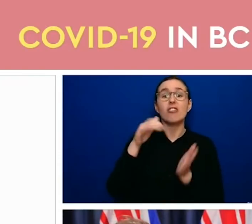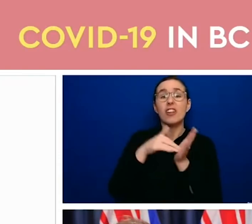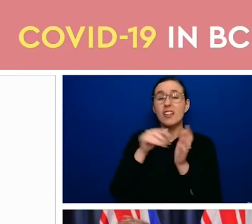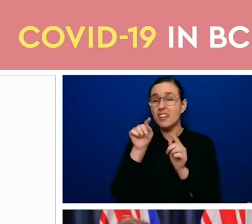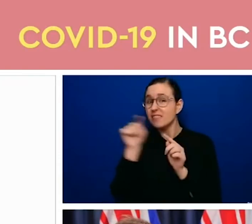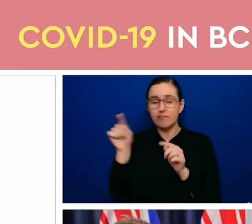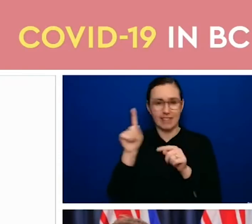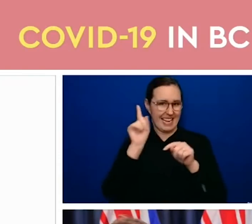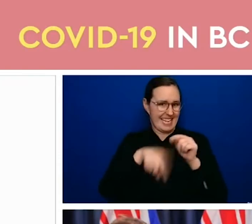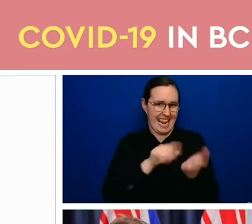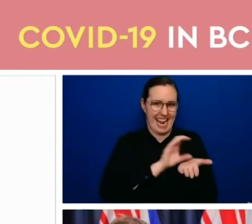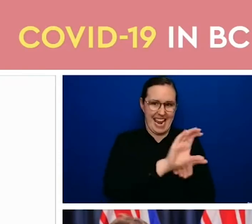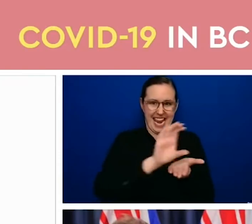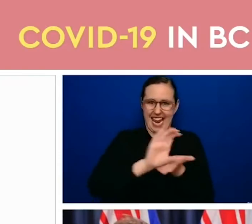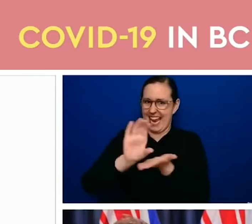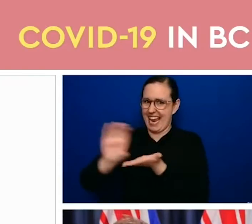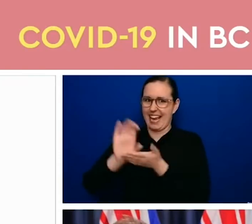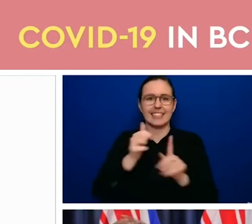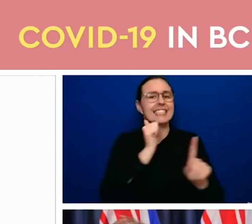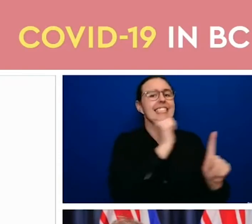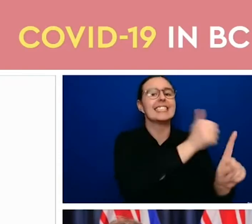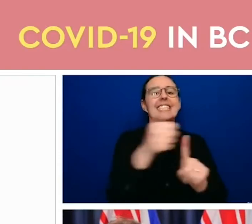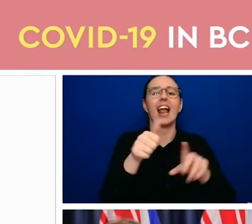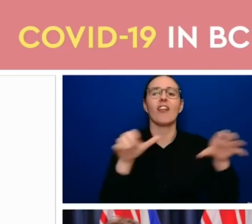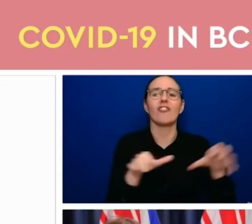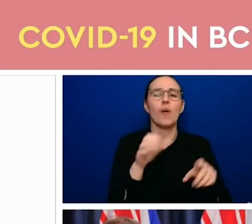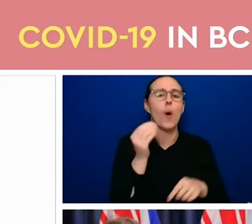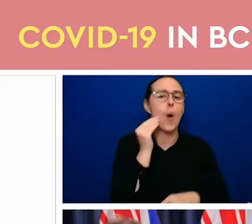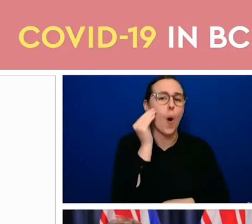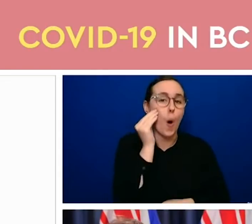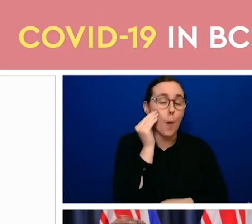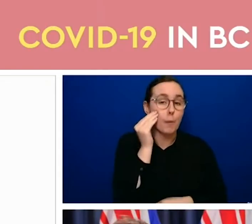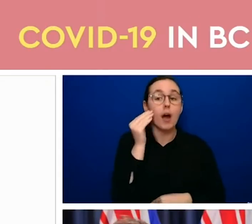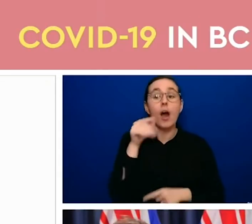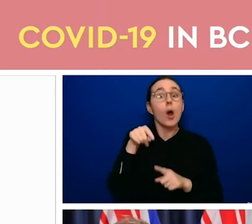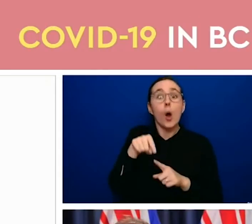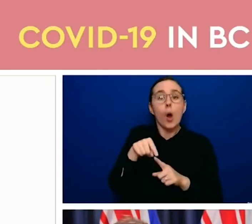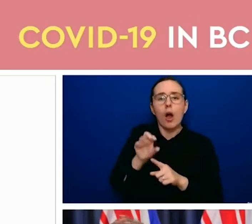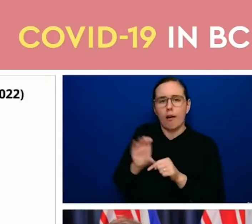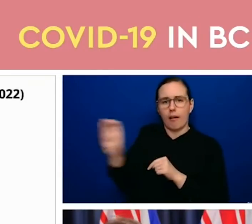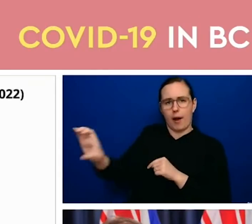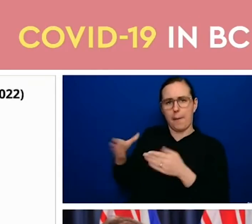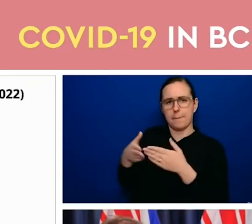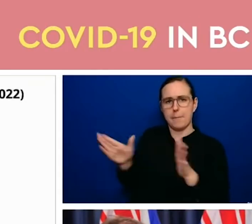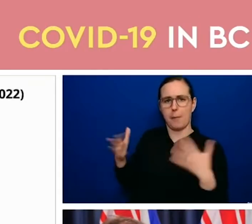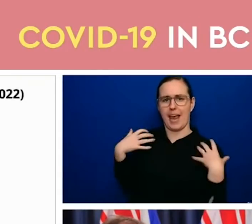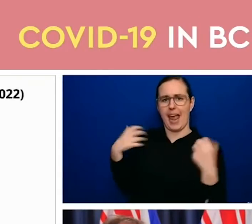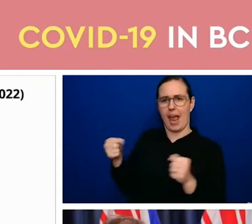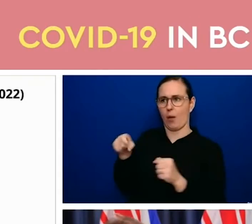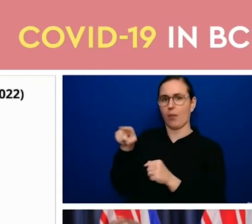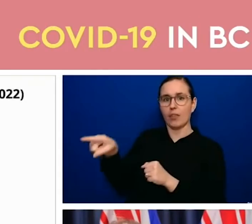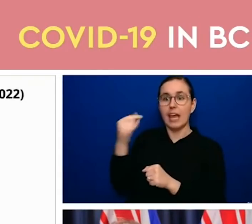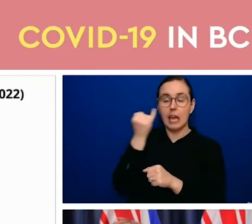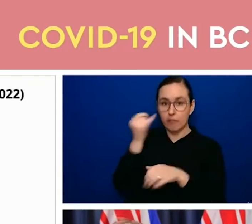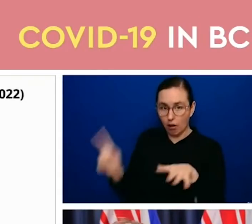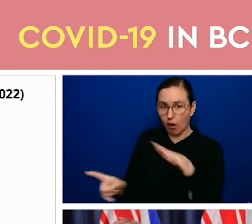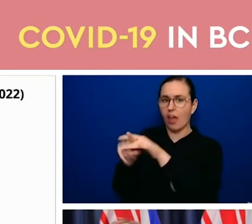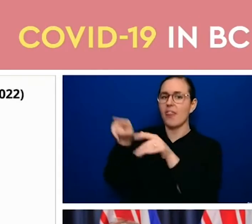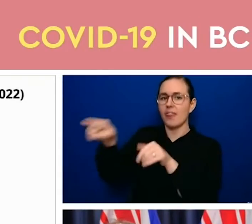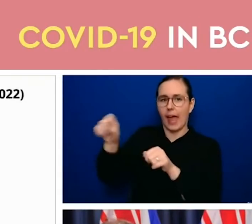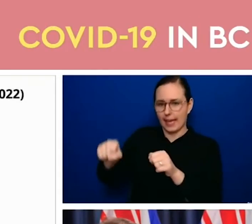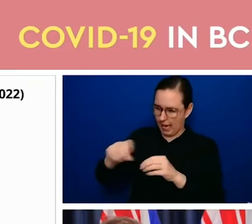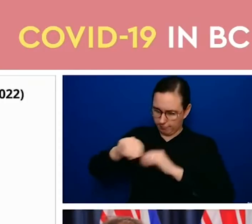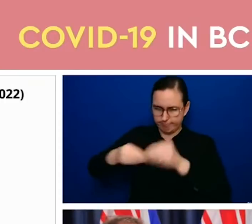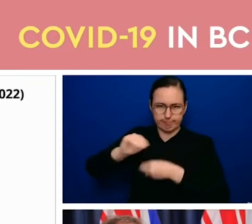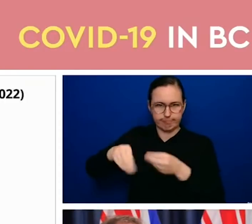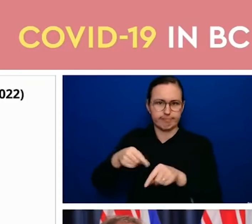public health to support, particularly in dealing with clusters of cases. So if we go on to the next slide,